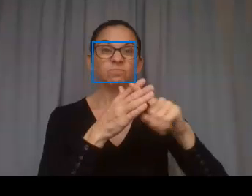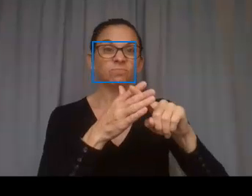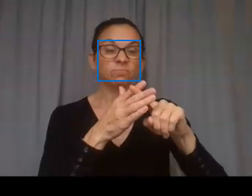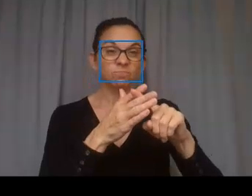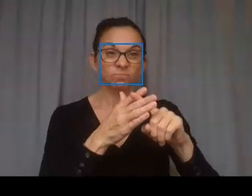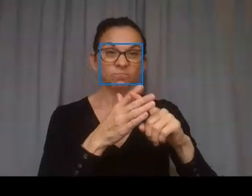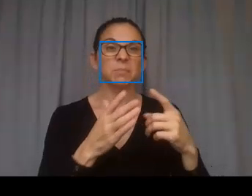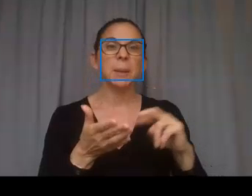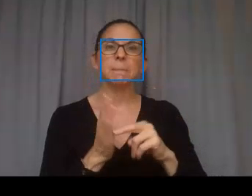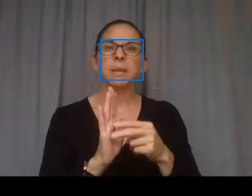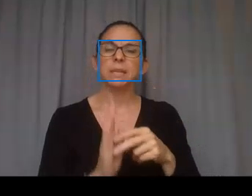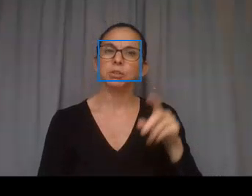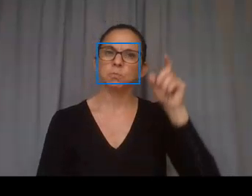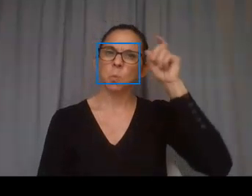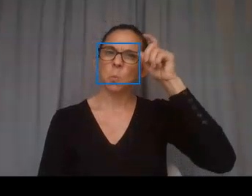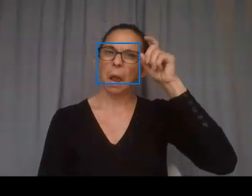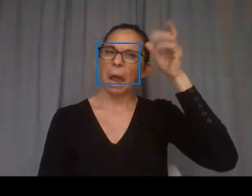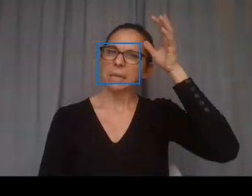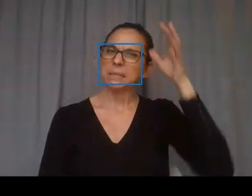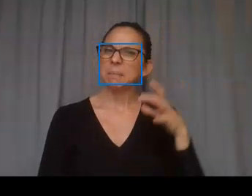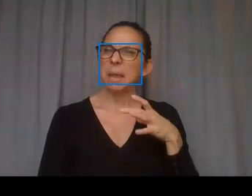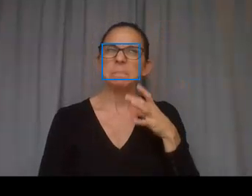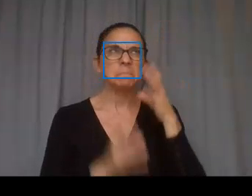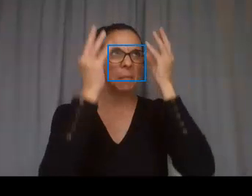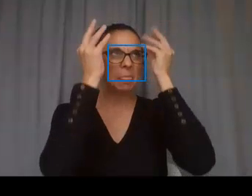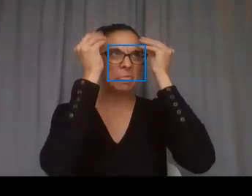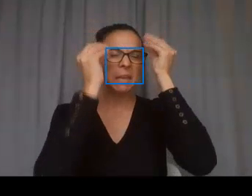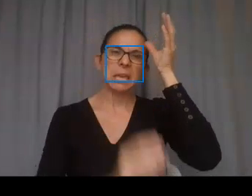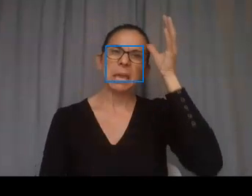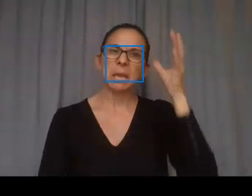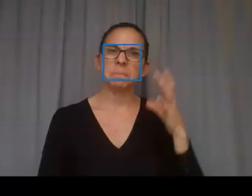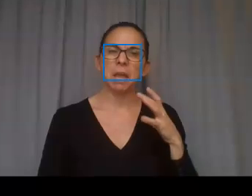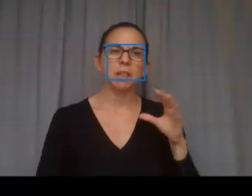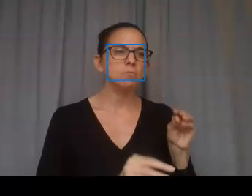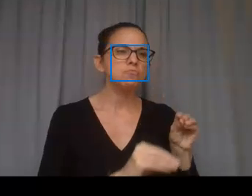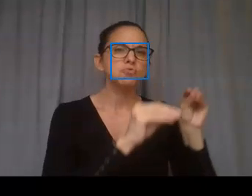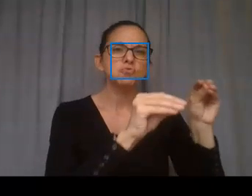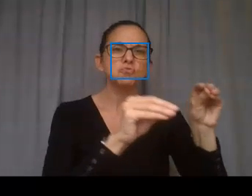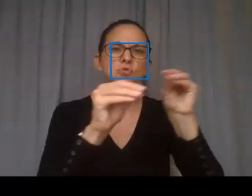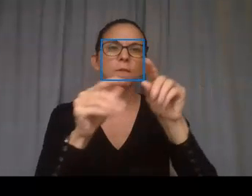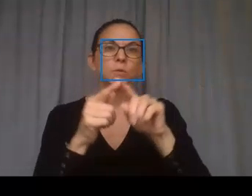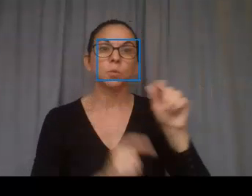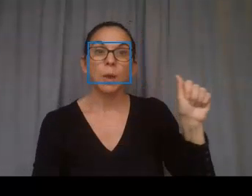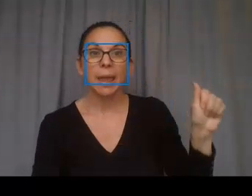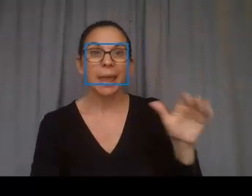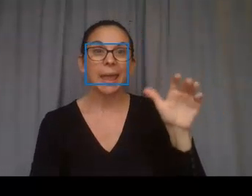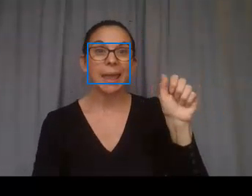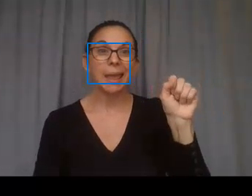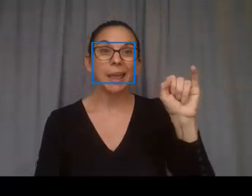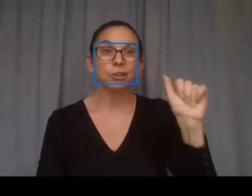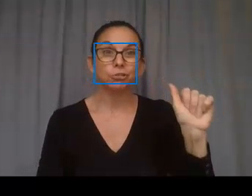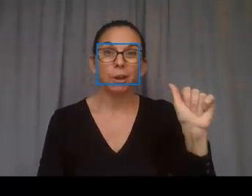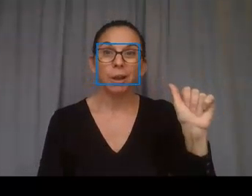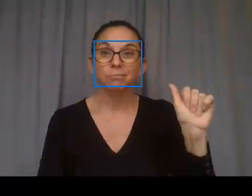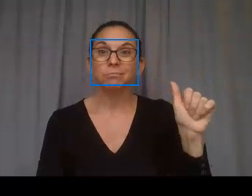man. Homo sapiens will migrate from Africa to the other continents, Eurasia, Australia, and the Americas, as they're following